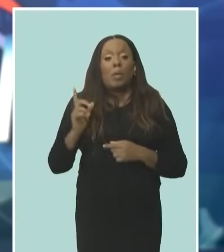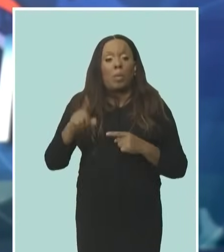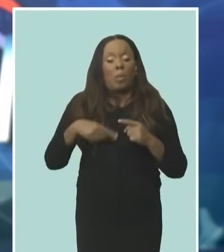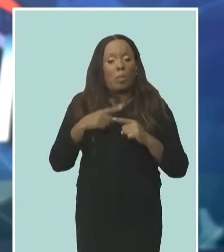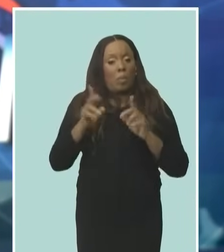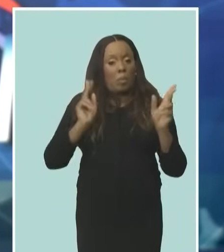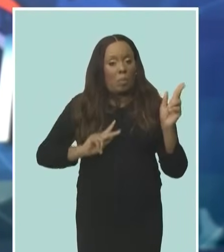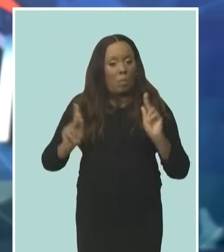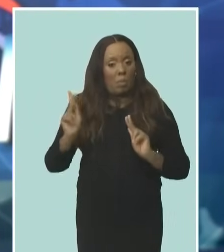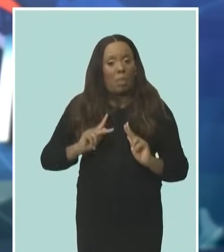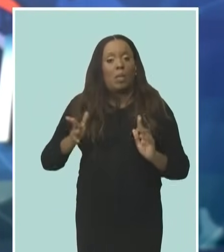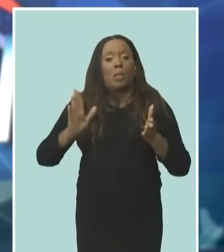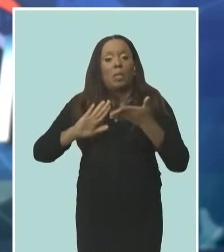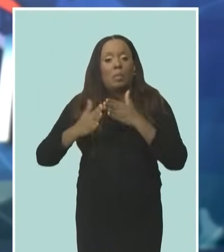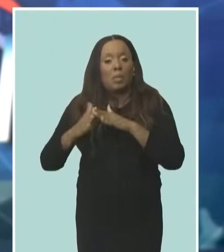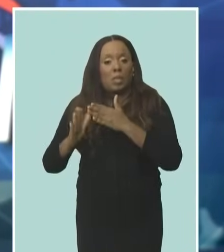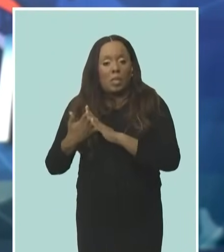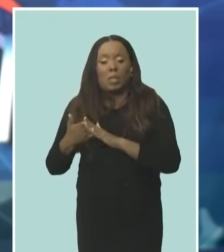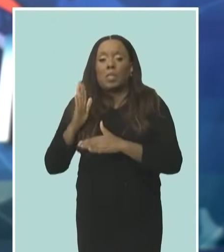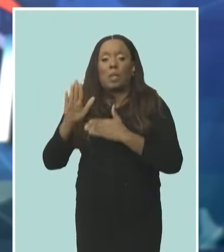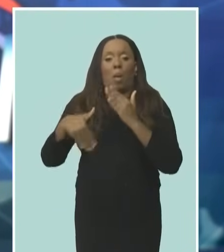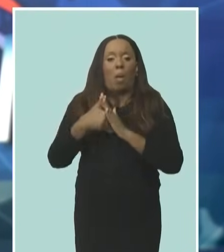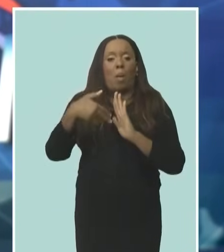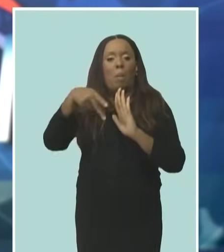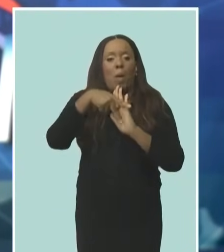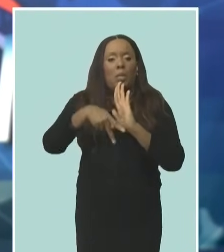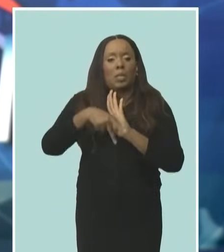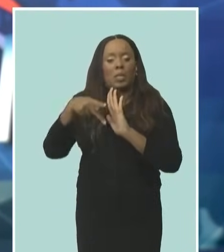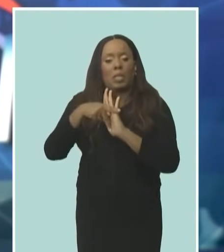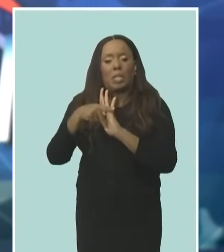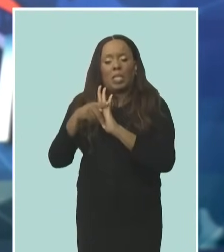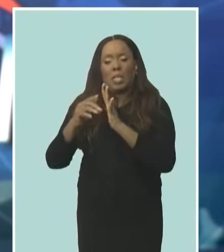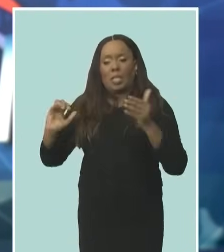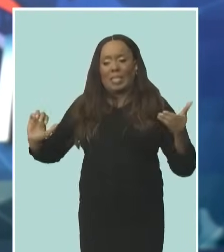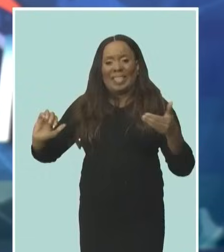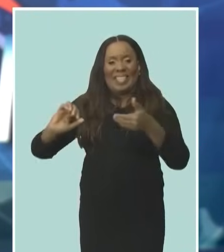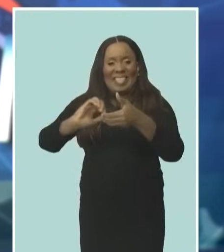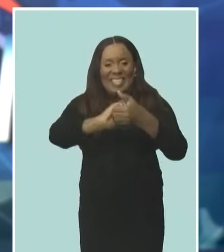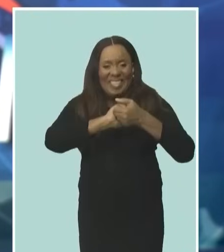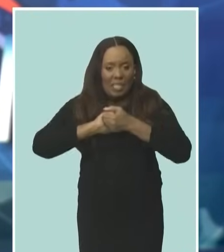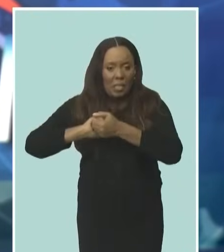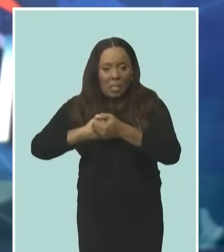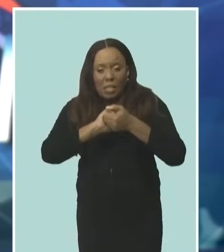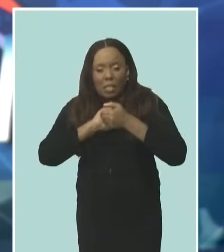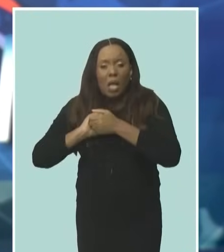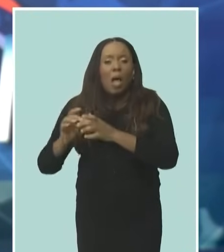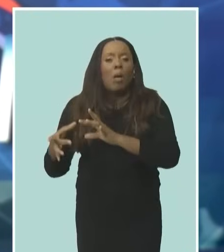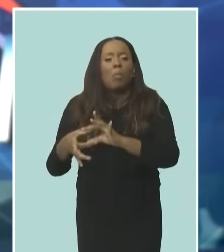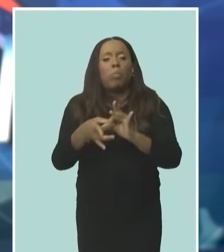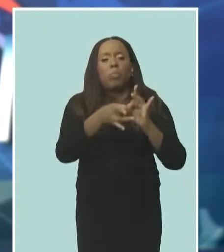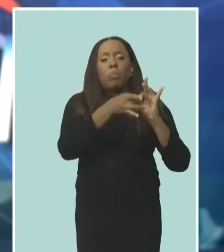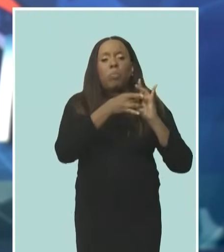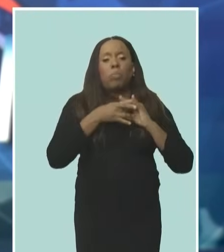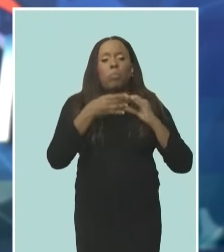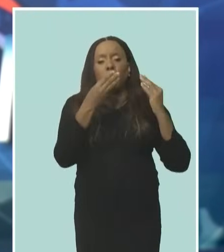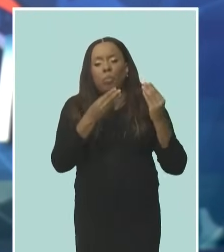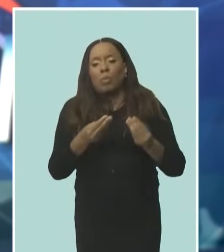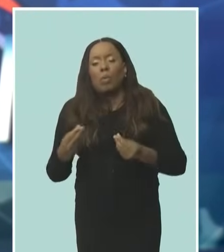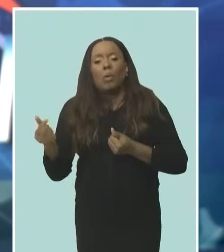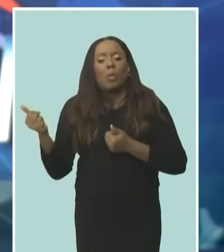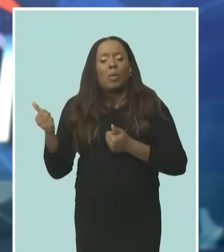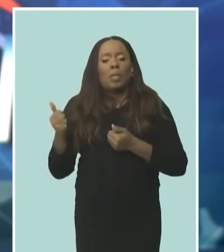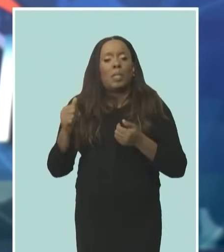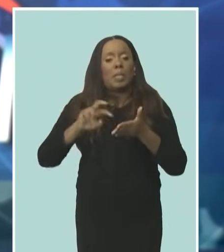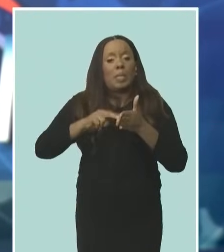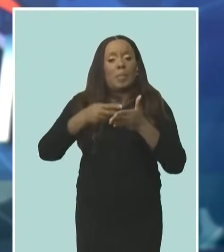said when people, communities and policies are all pulling in the same direction, a harmonious state is created, thus sucking